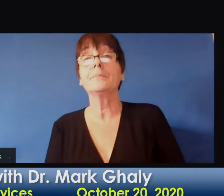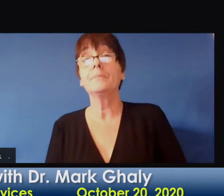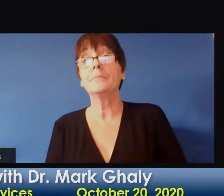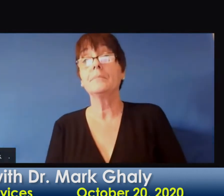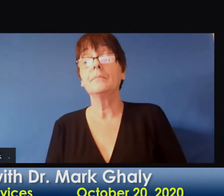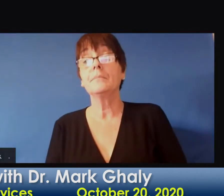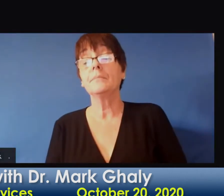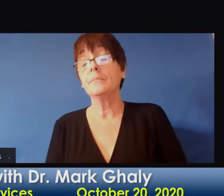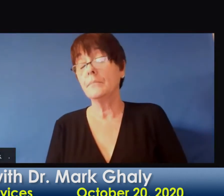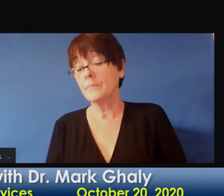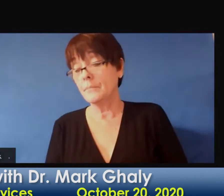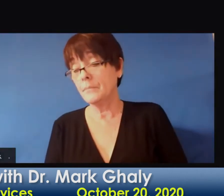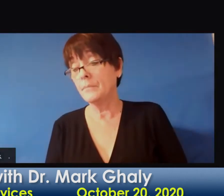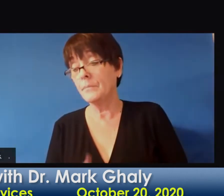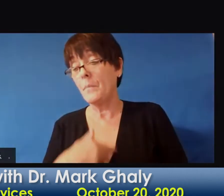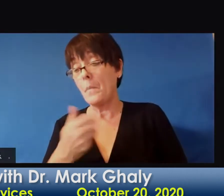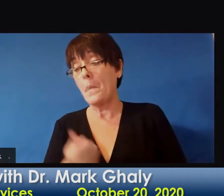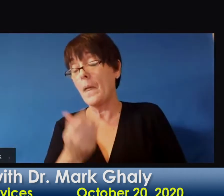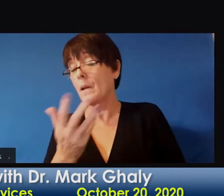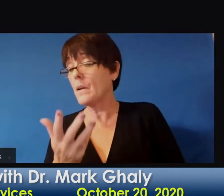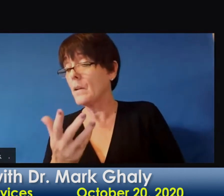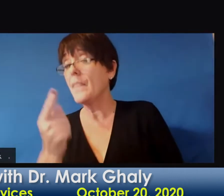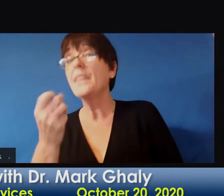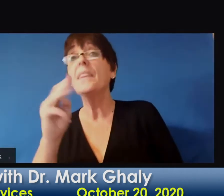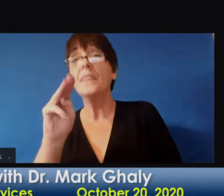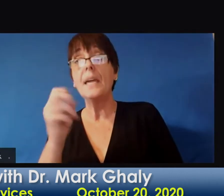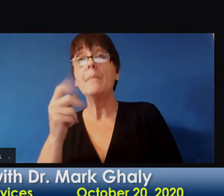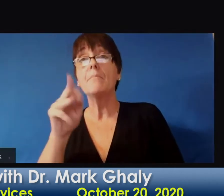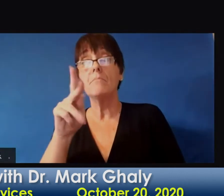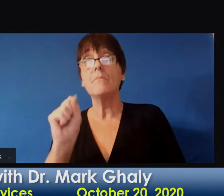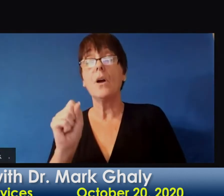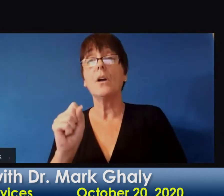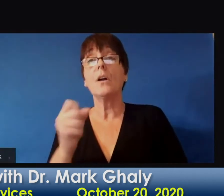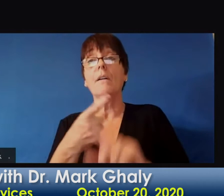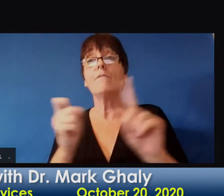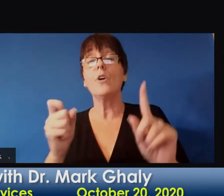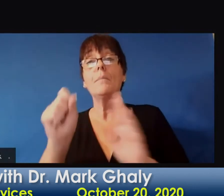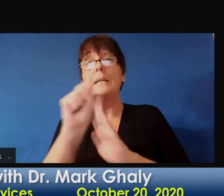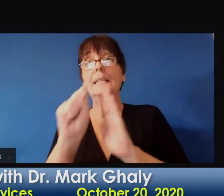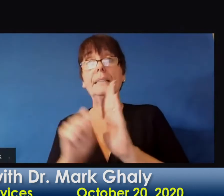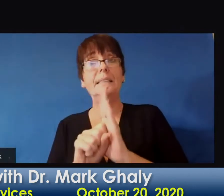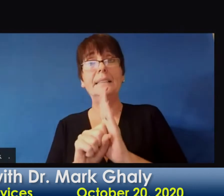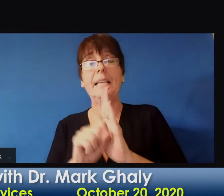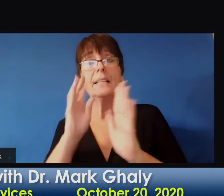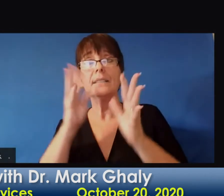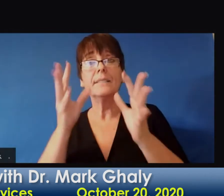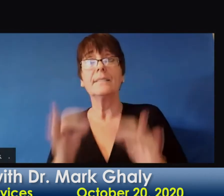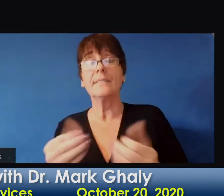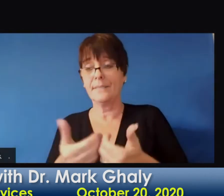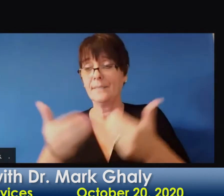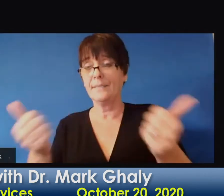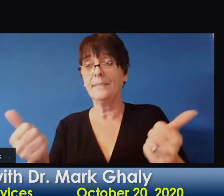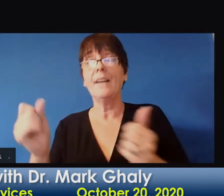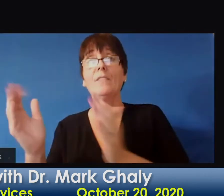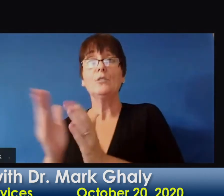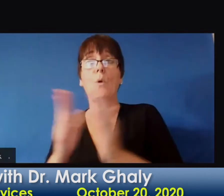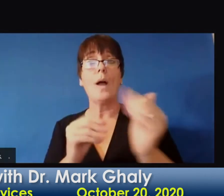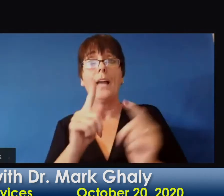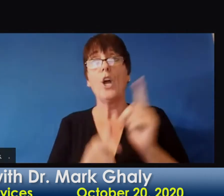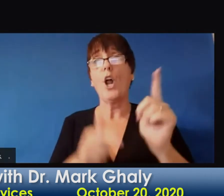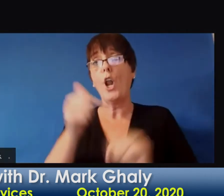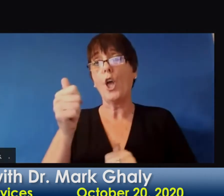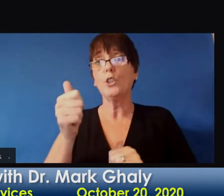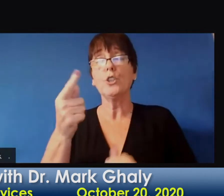Hey, Dr. Ghaly. I had a couple theme park questions. First, how did state officials arrive at the dividing line between small and large theme